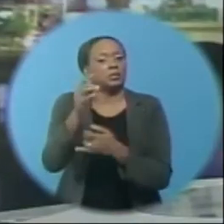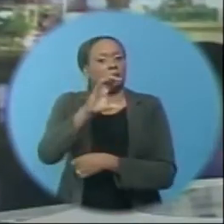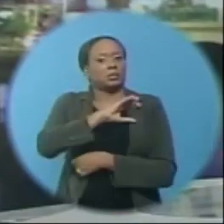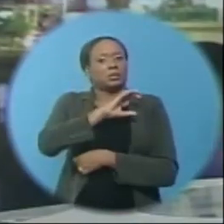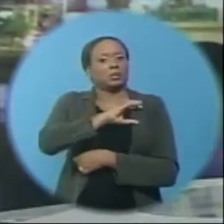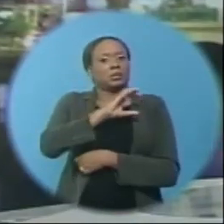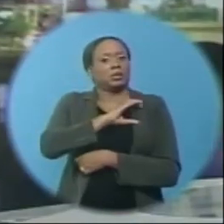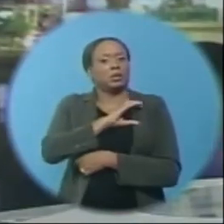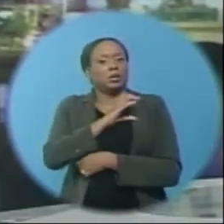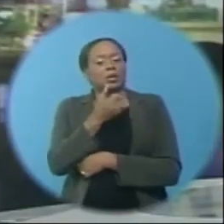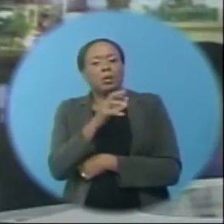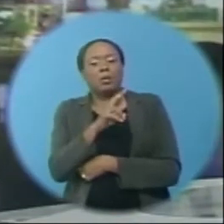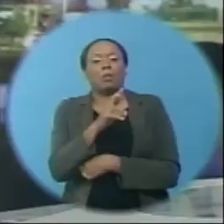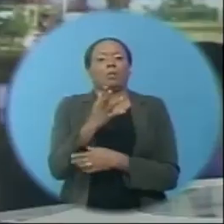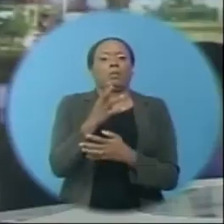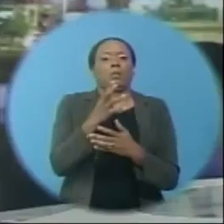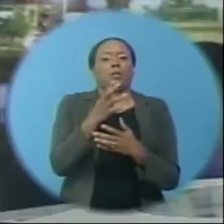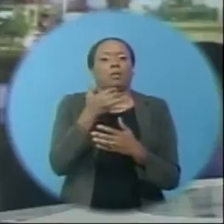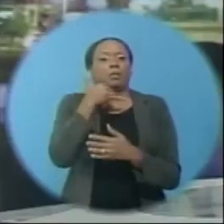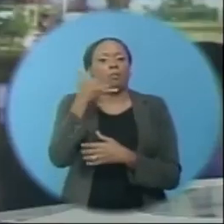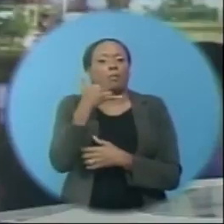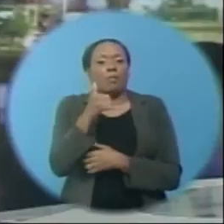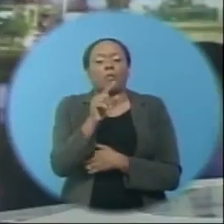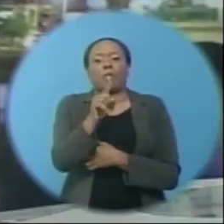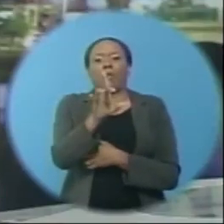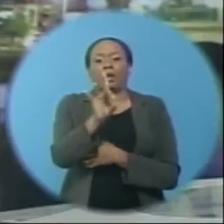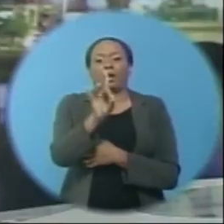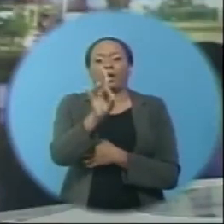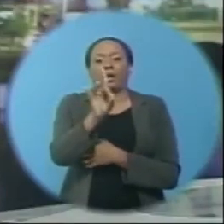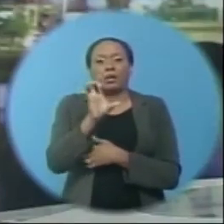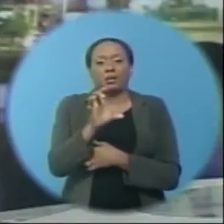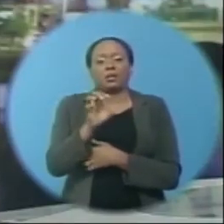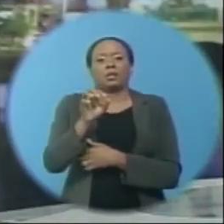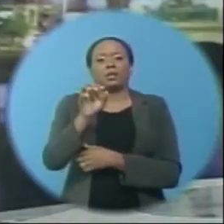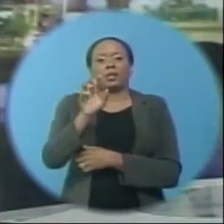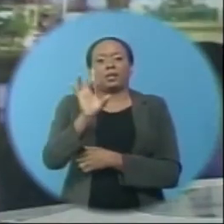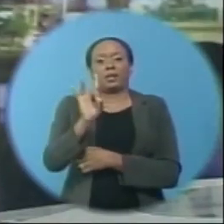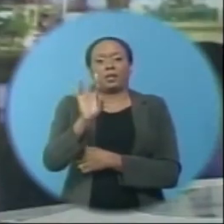asked to contact the nearest police station or Crime Stoppers at